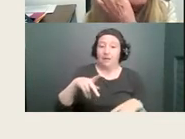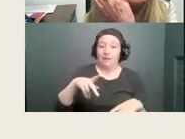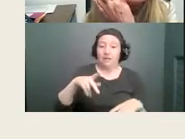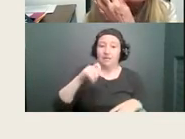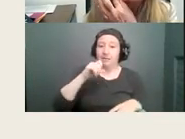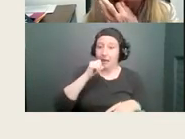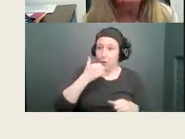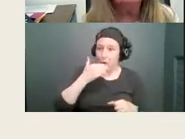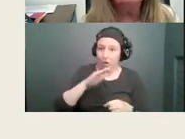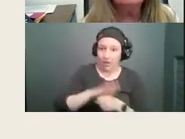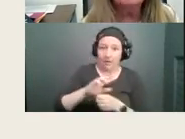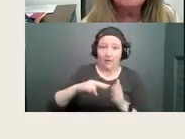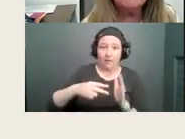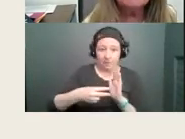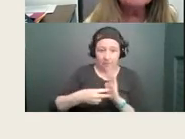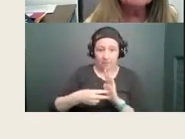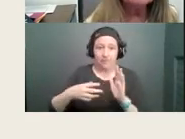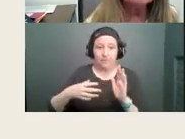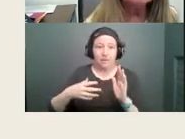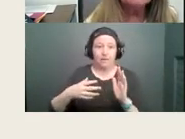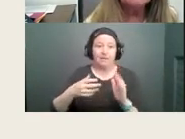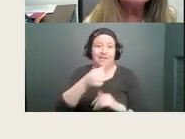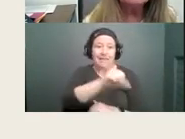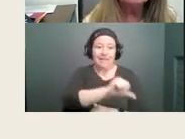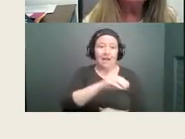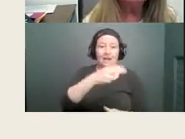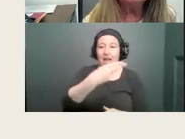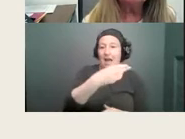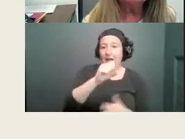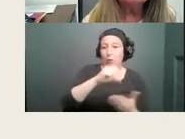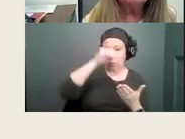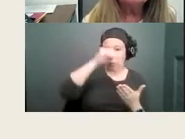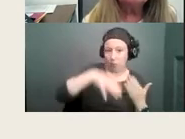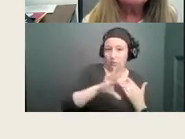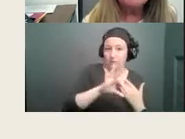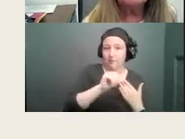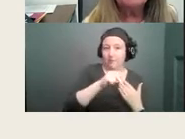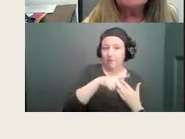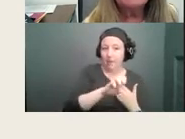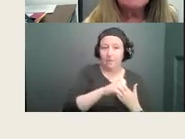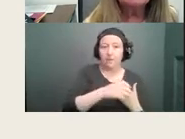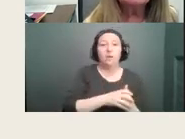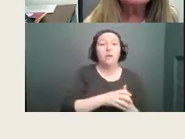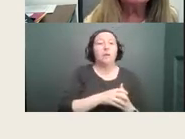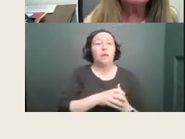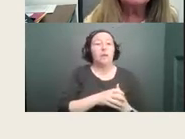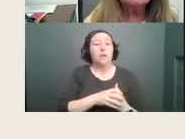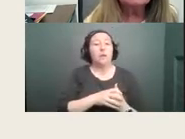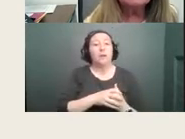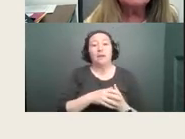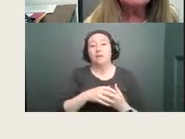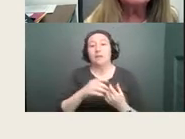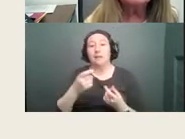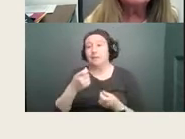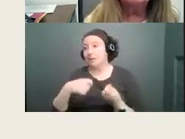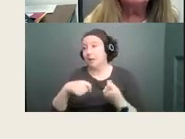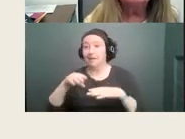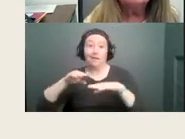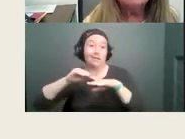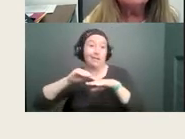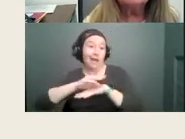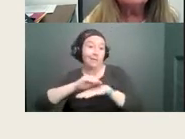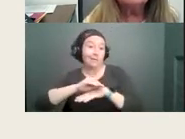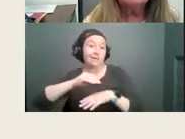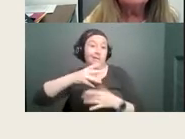for a high school student with learning disabilities and ADHD. Rather than counseling or social skills,